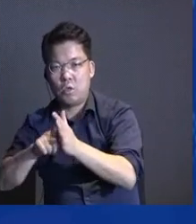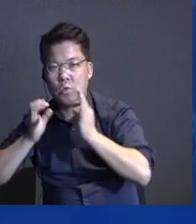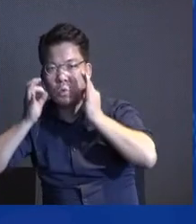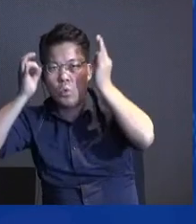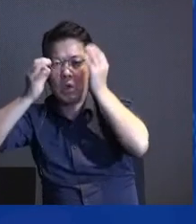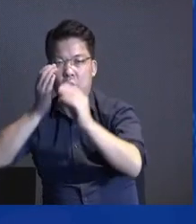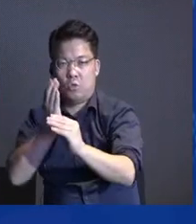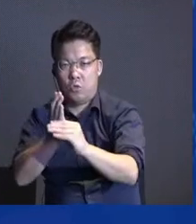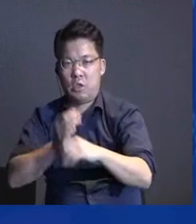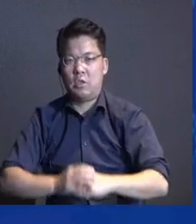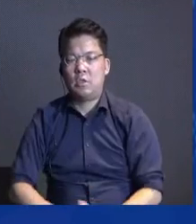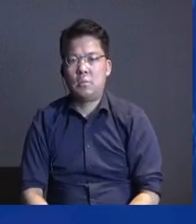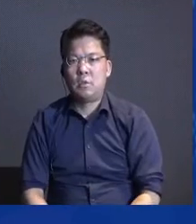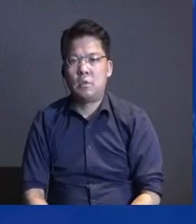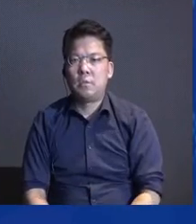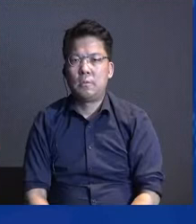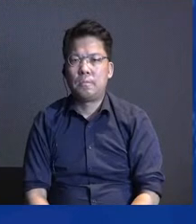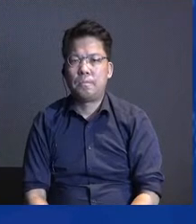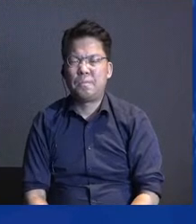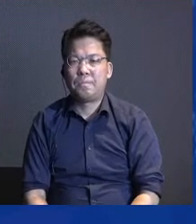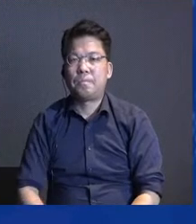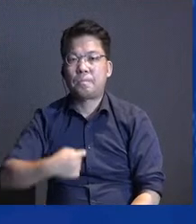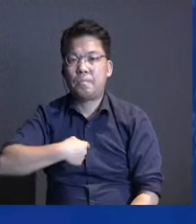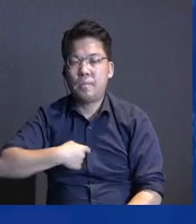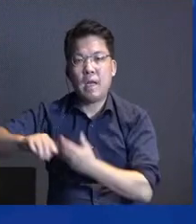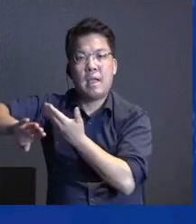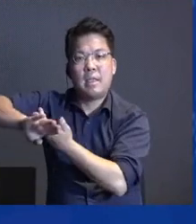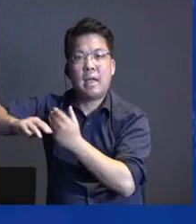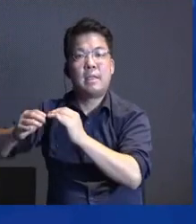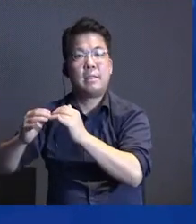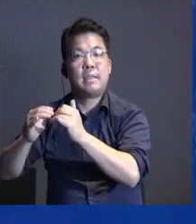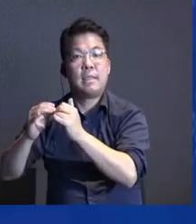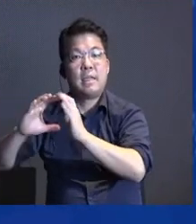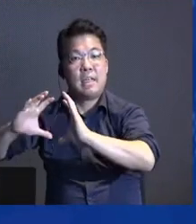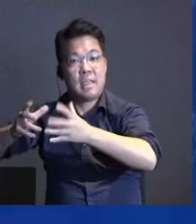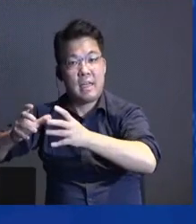supporting separate groups in other countries for many years.